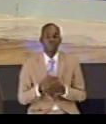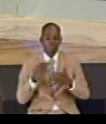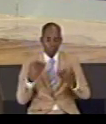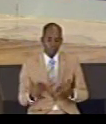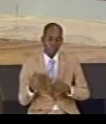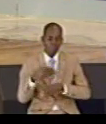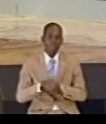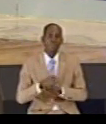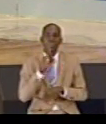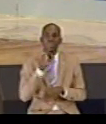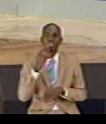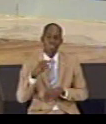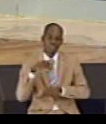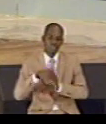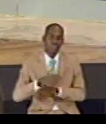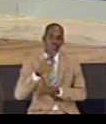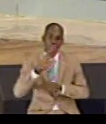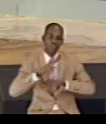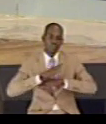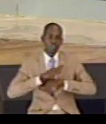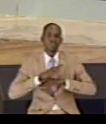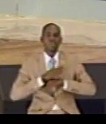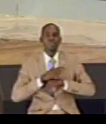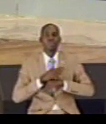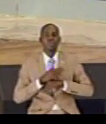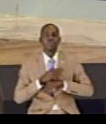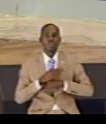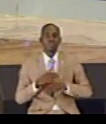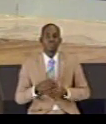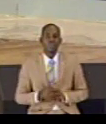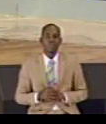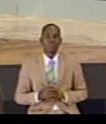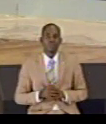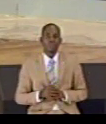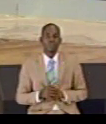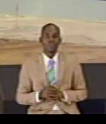Tonight is the night of your satisfaction.